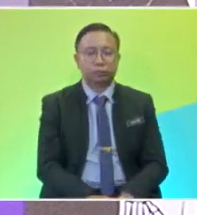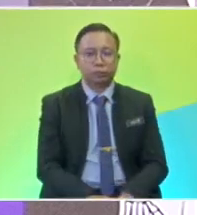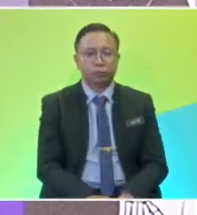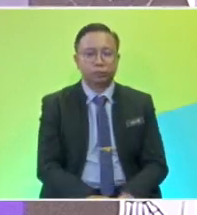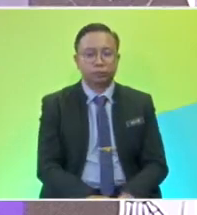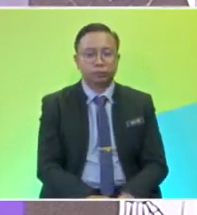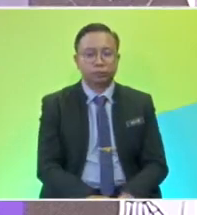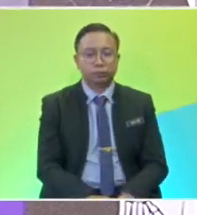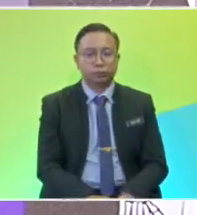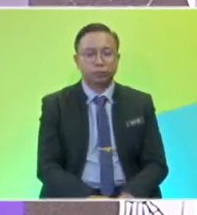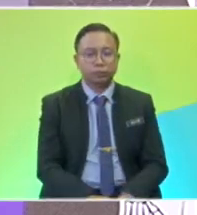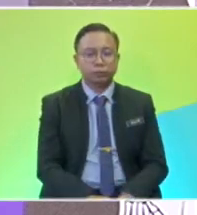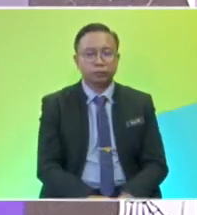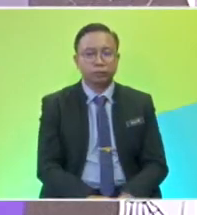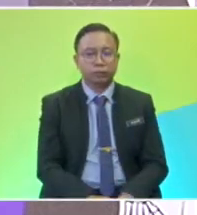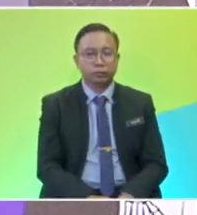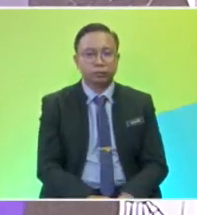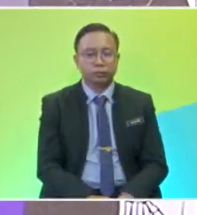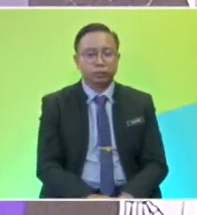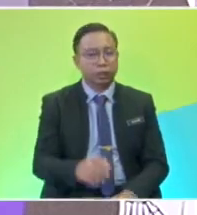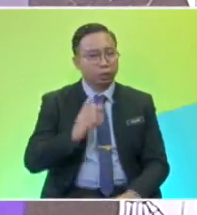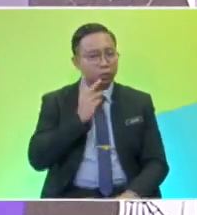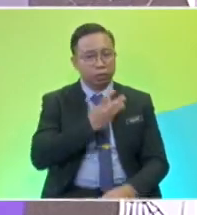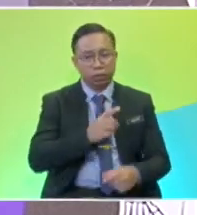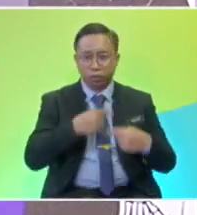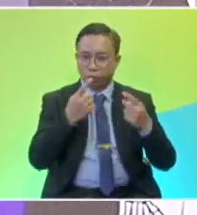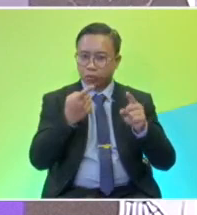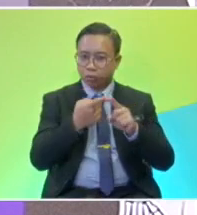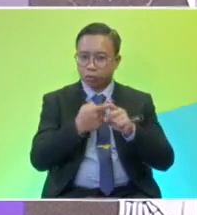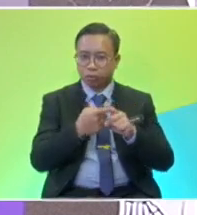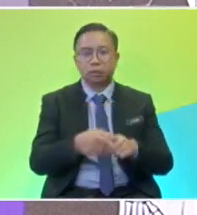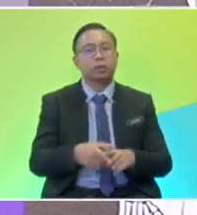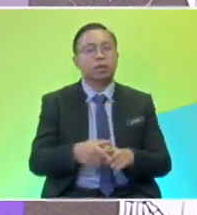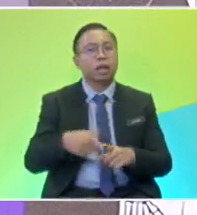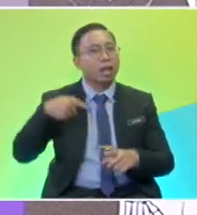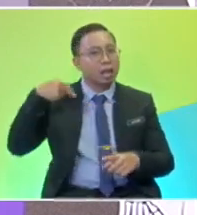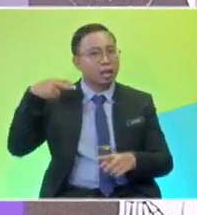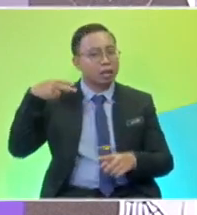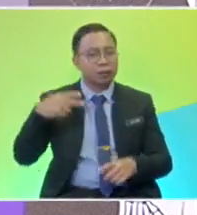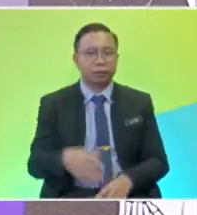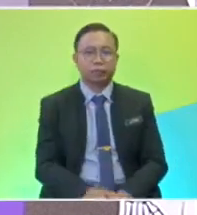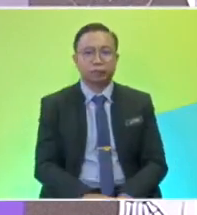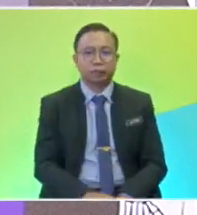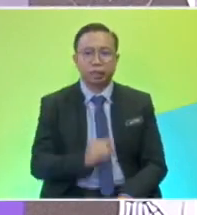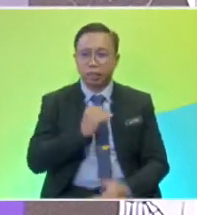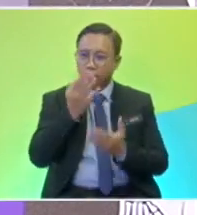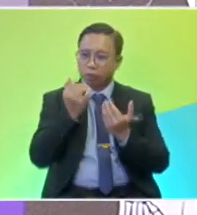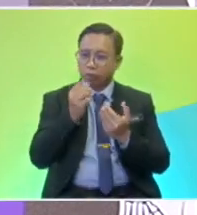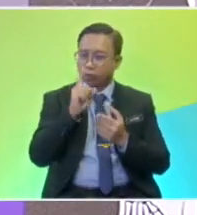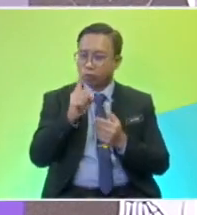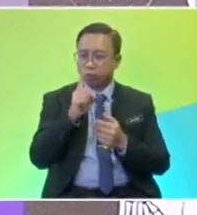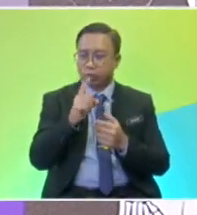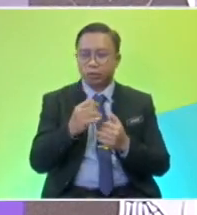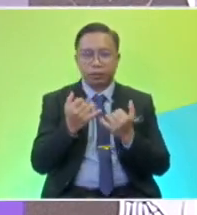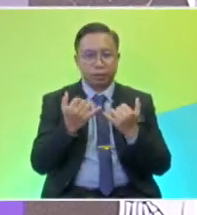about your leg? And then do we go to the leg? Leg we have... I hope we have one here. Yes.